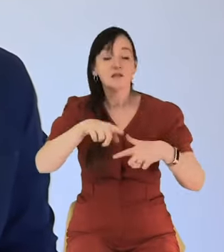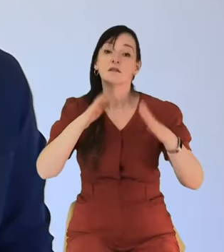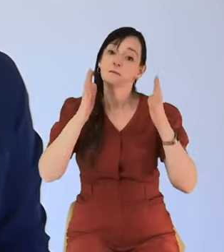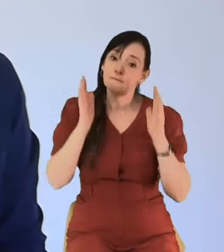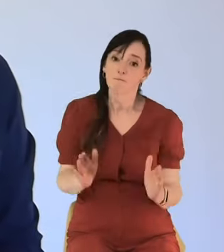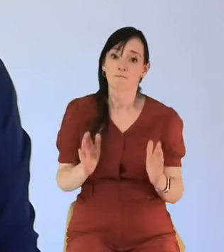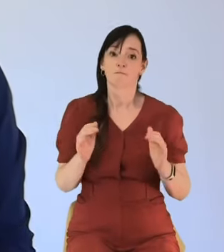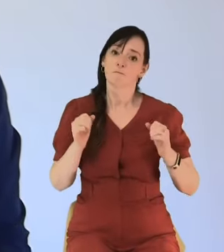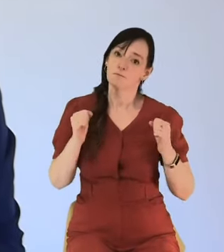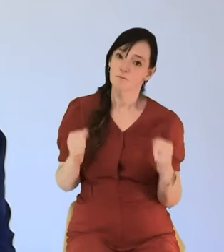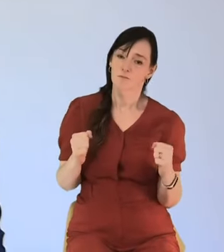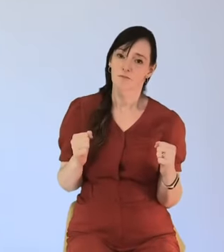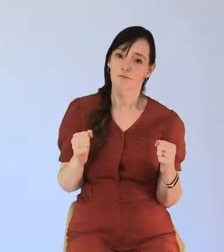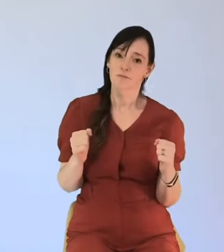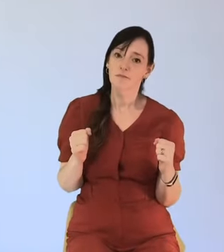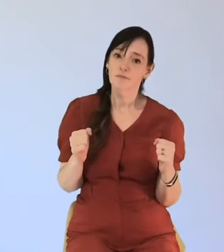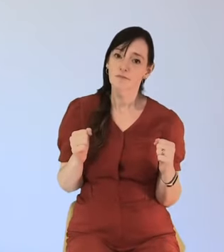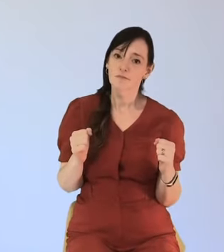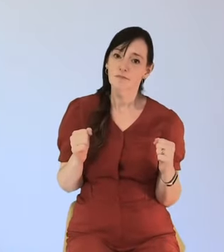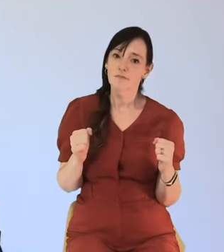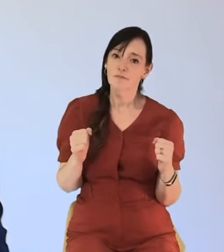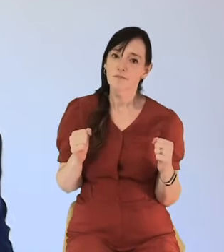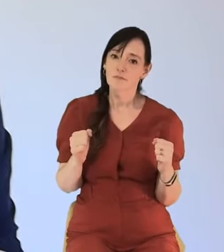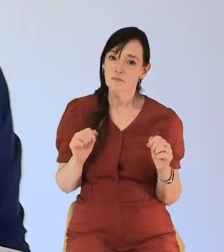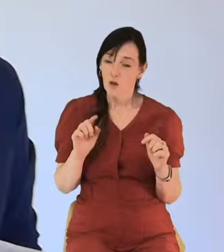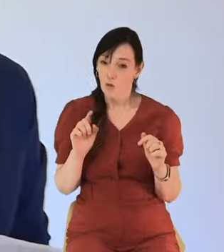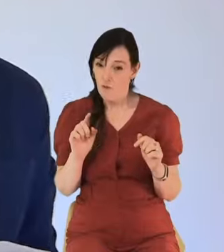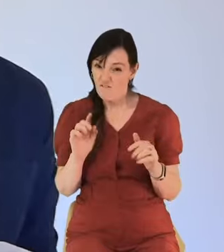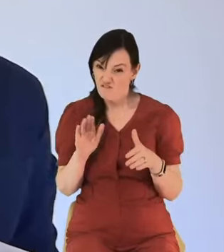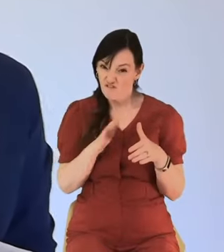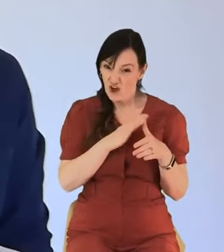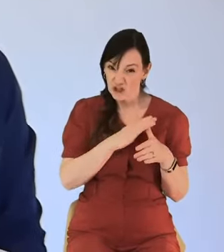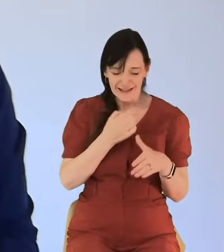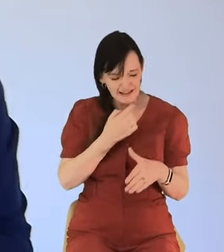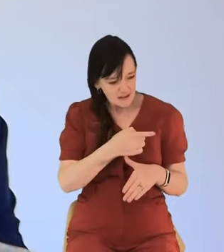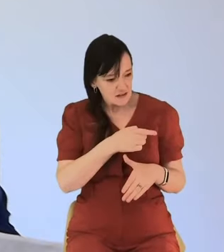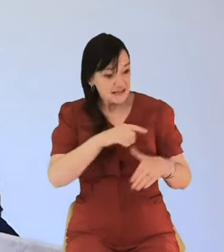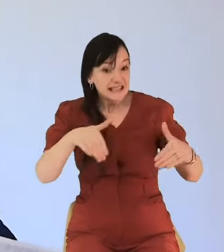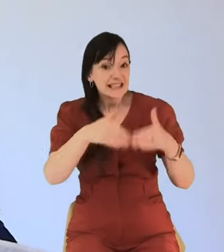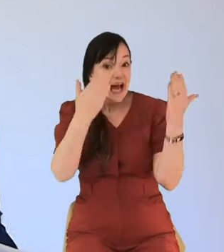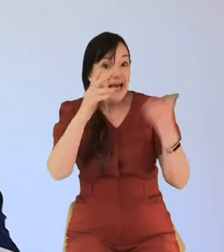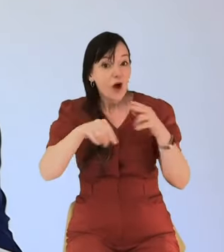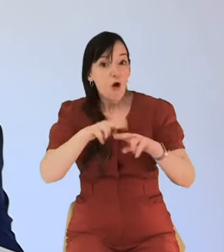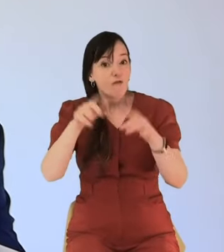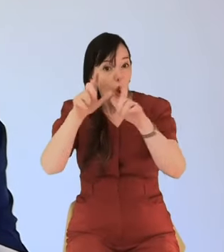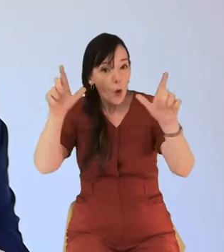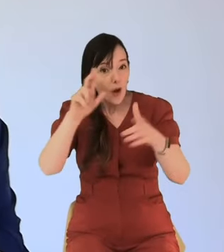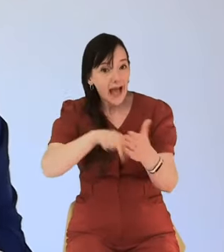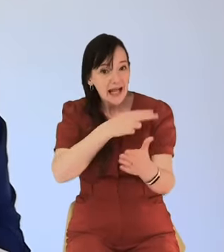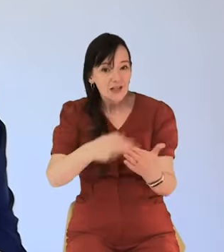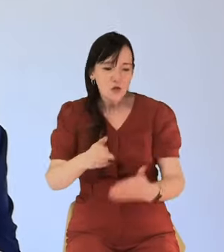firm. And so the first thing he does is insist that the day of the Lord has not been